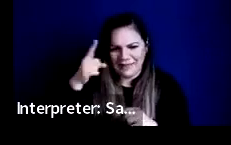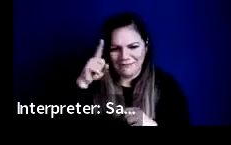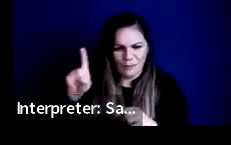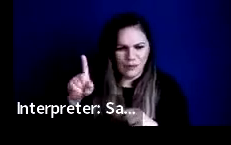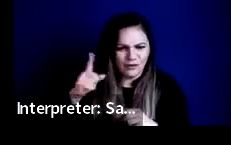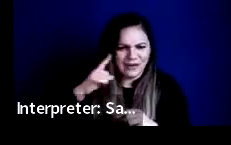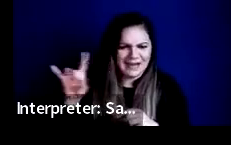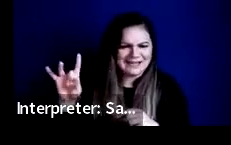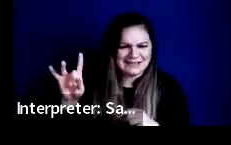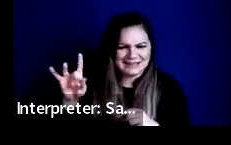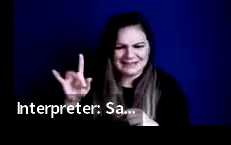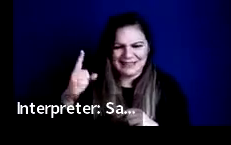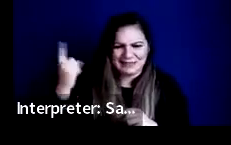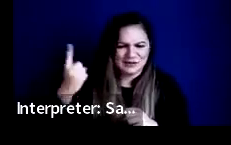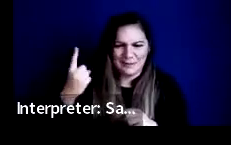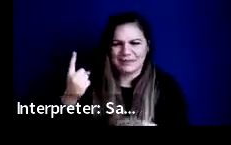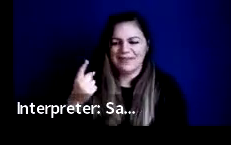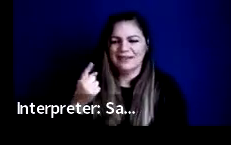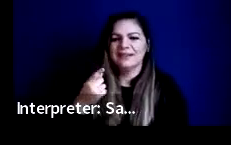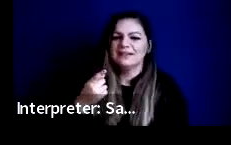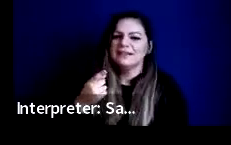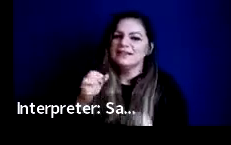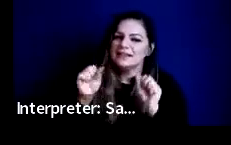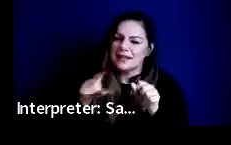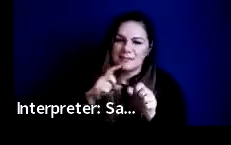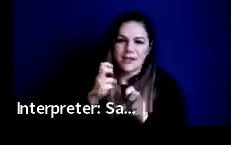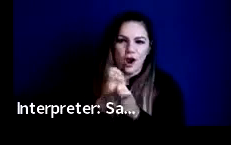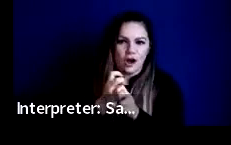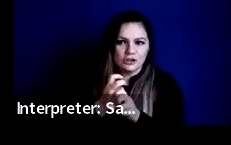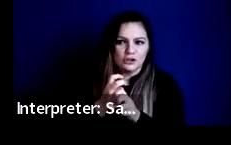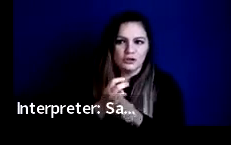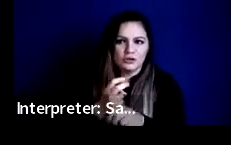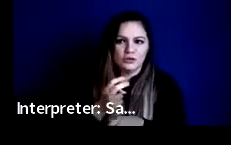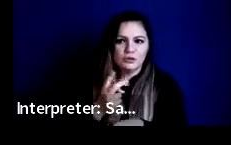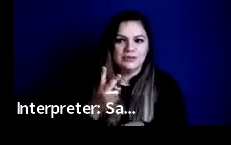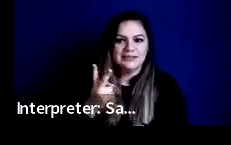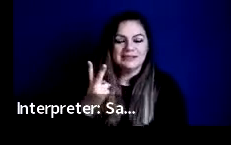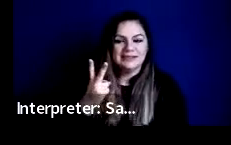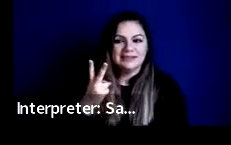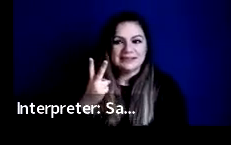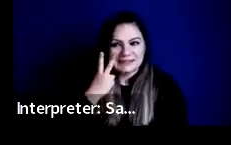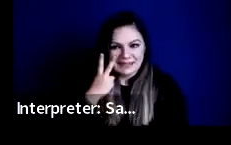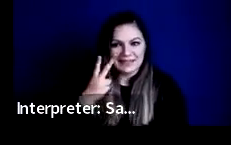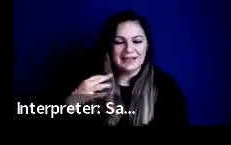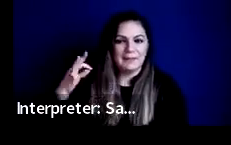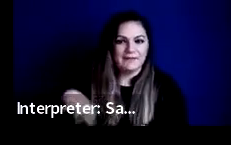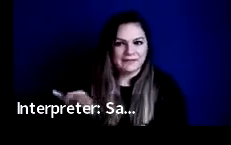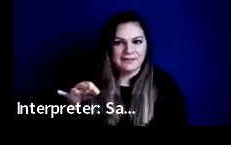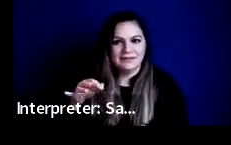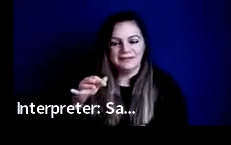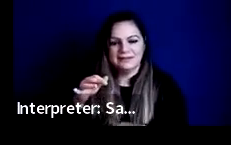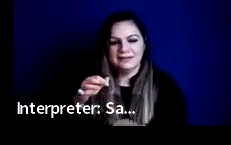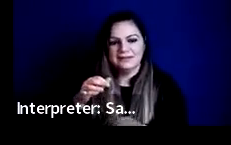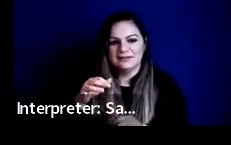something. It can be harder to see it on the day-to-day basis, but when you're putting